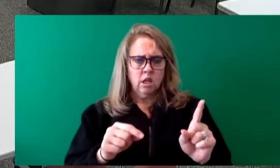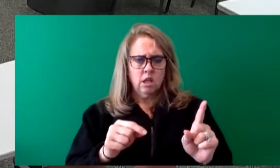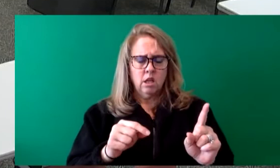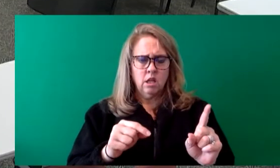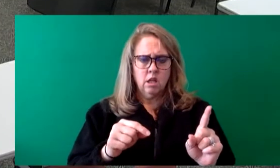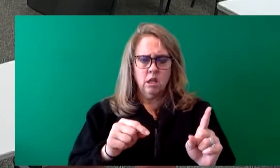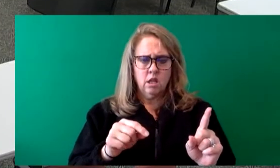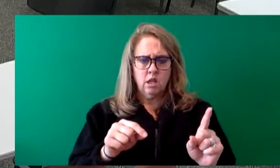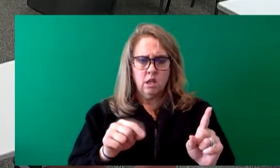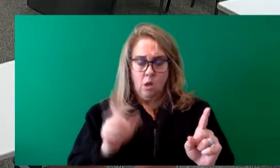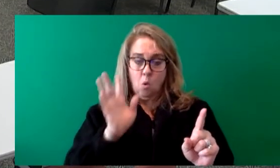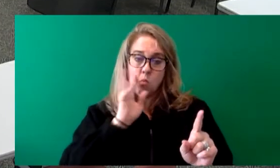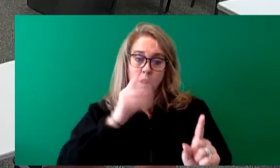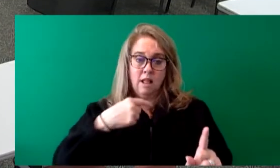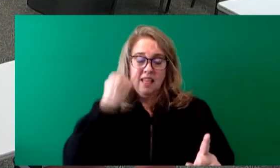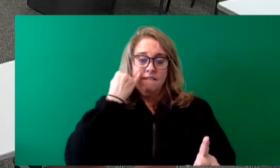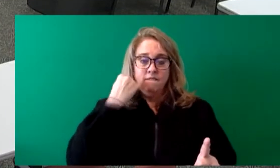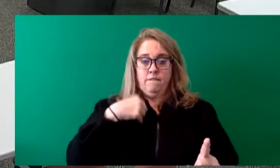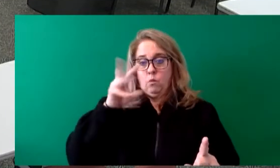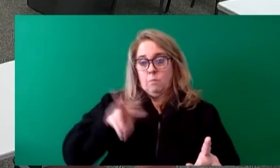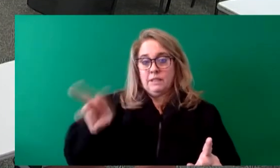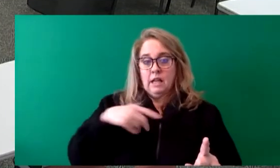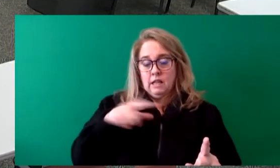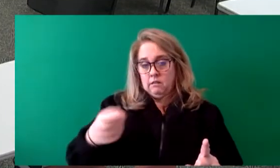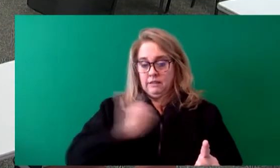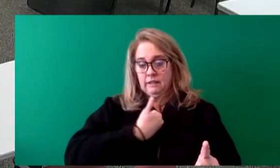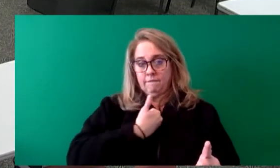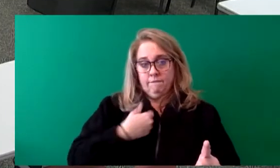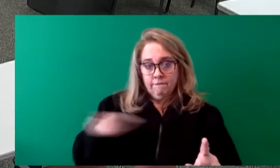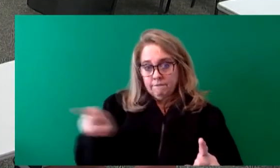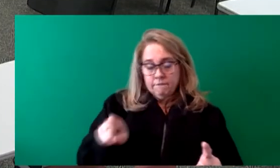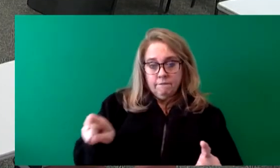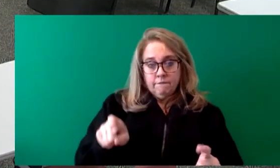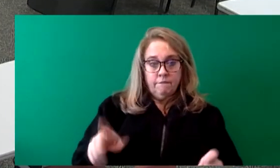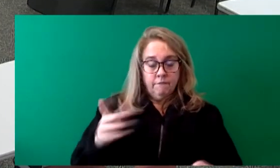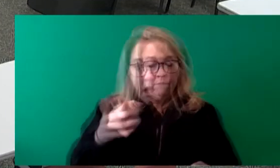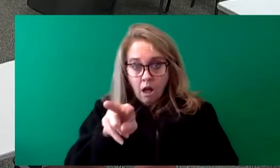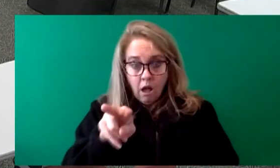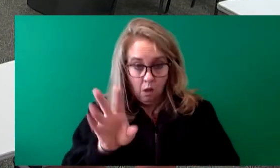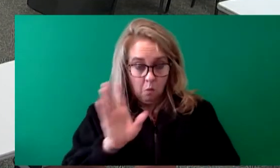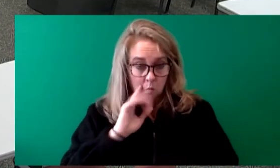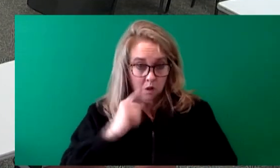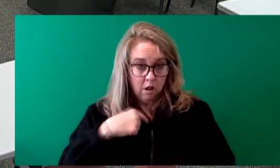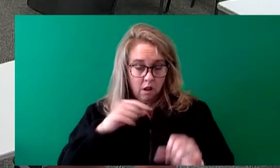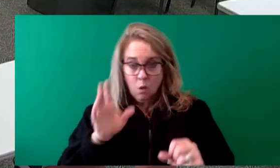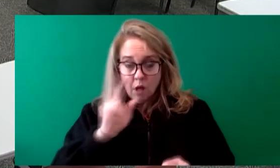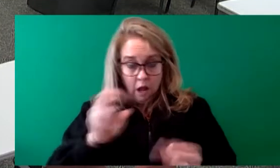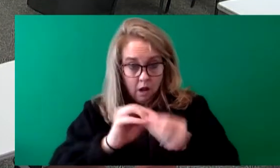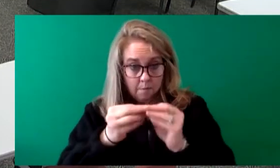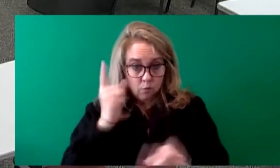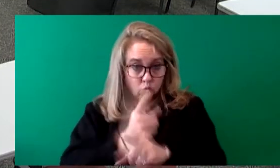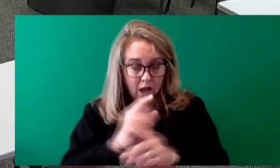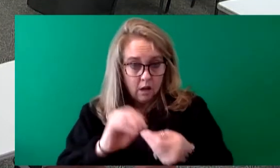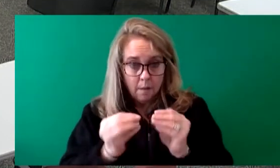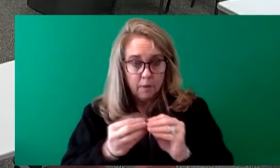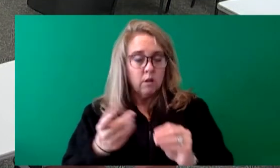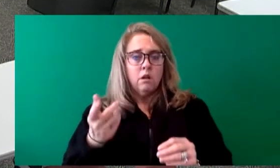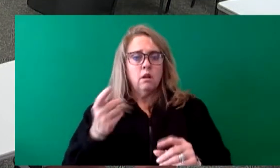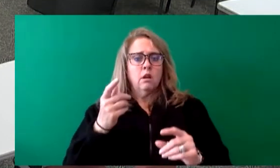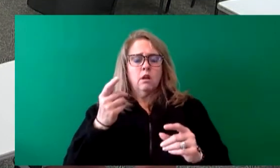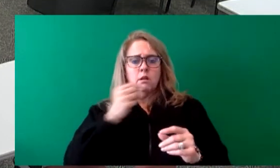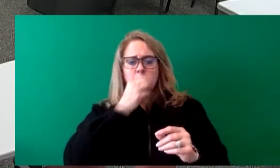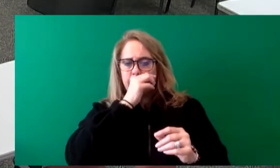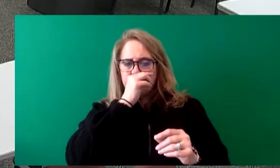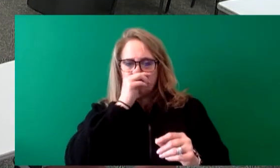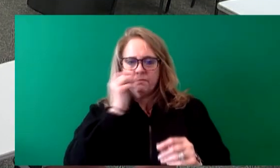1,542 deaths, that's a frightening number. And if what we're recognizing is the risks are going